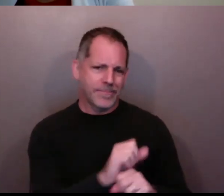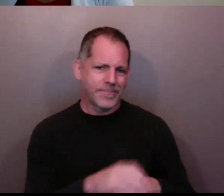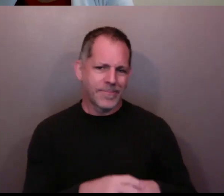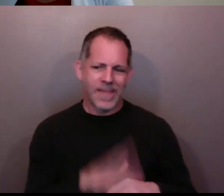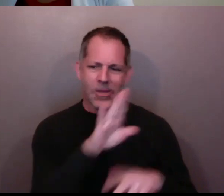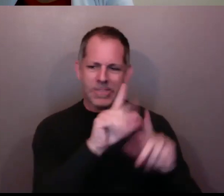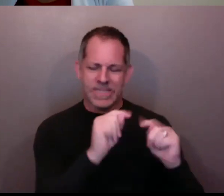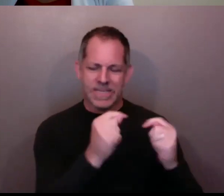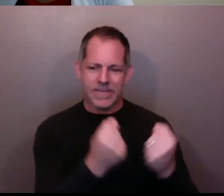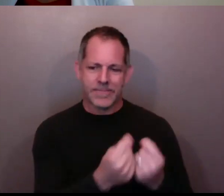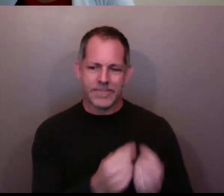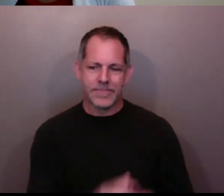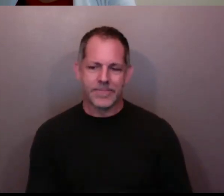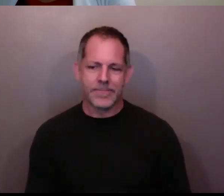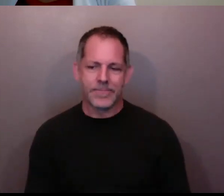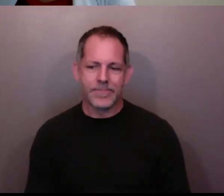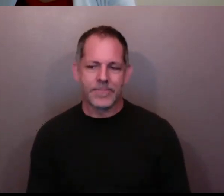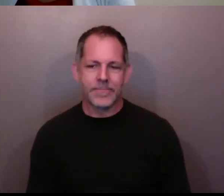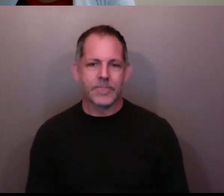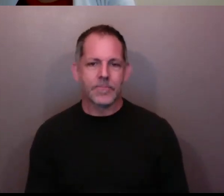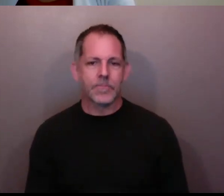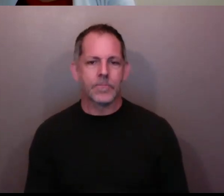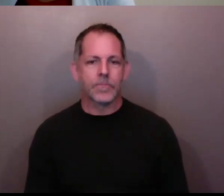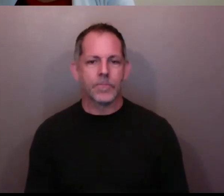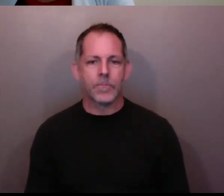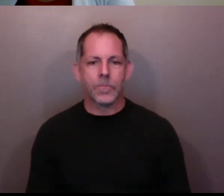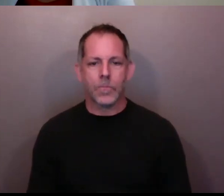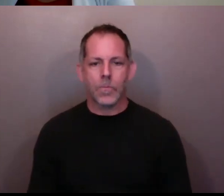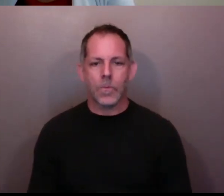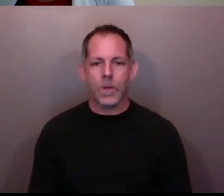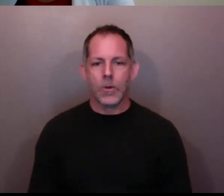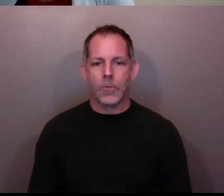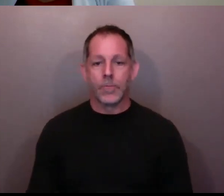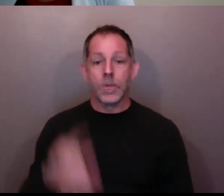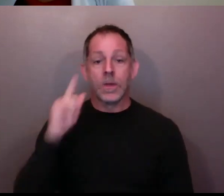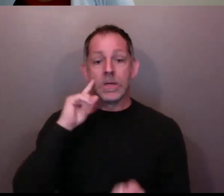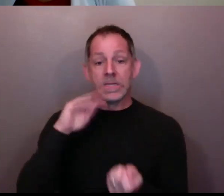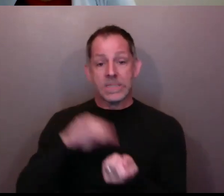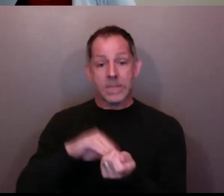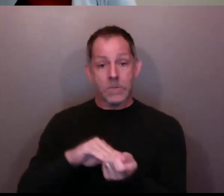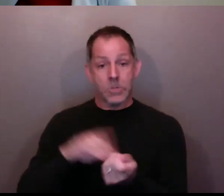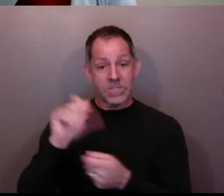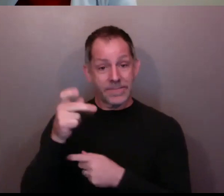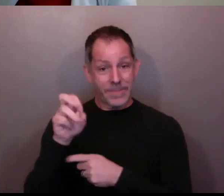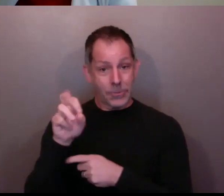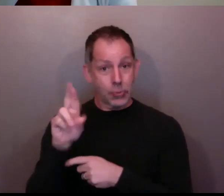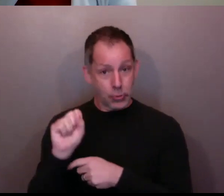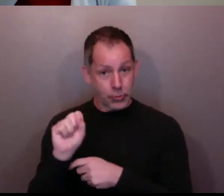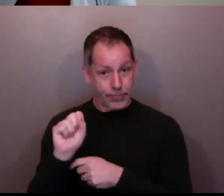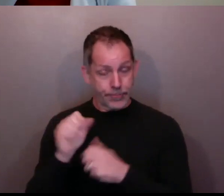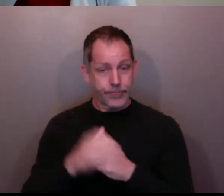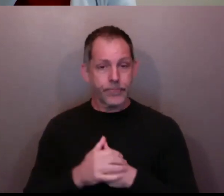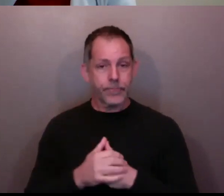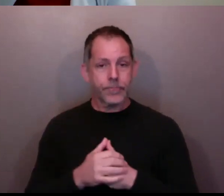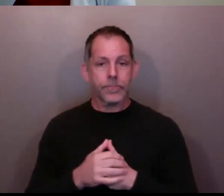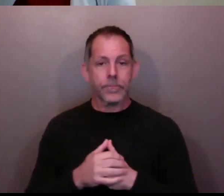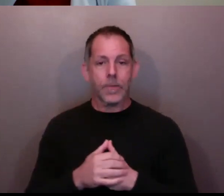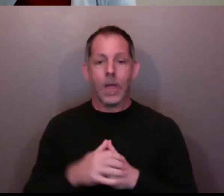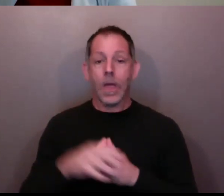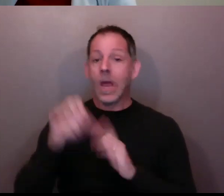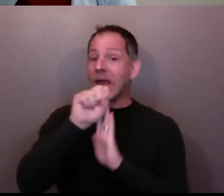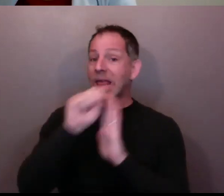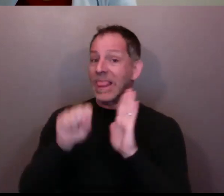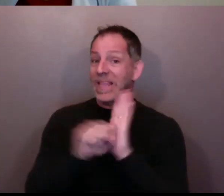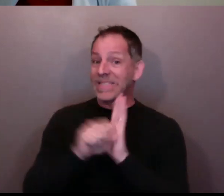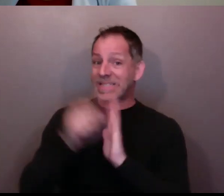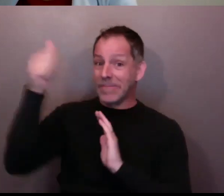We've got a question for Dr. Spitters. The state has not been posting negative test results due to issues